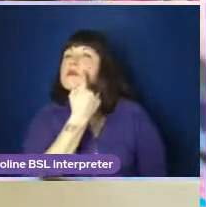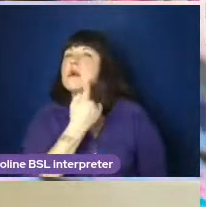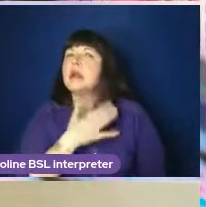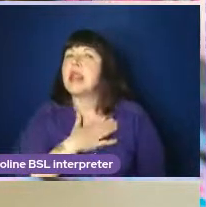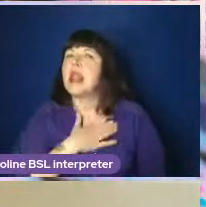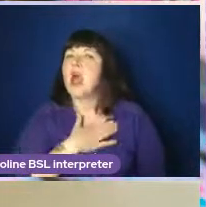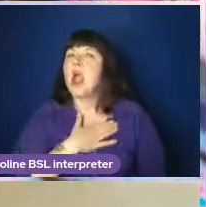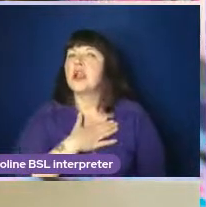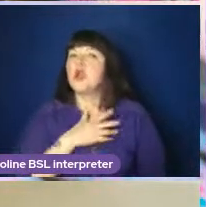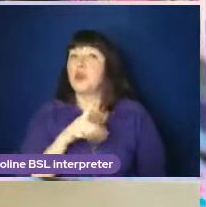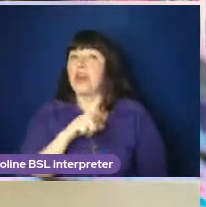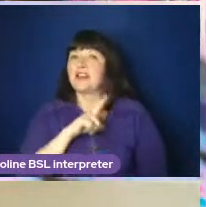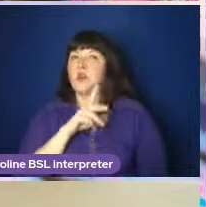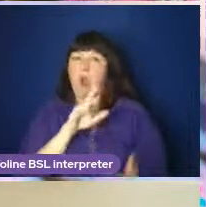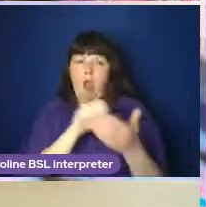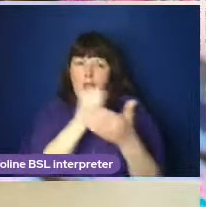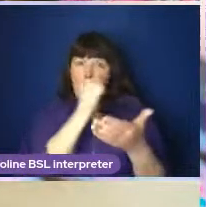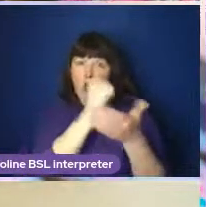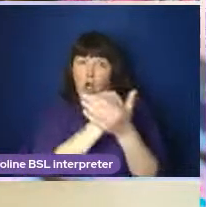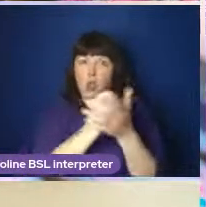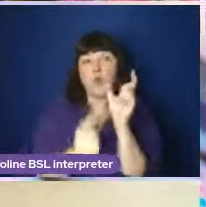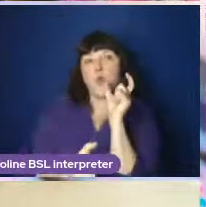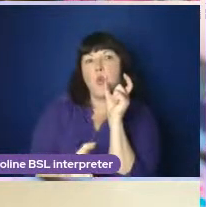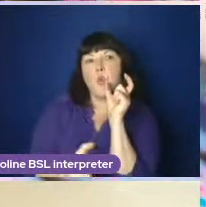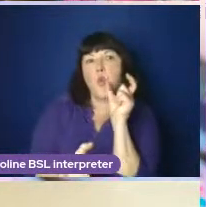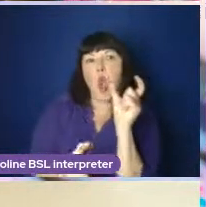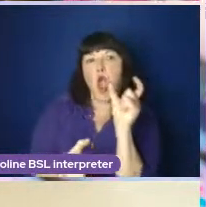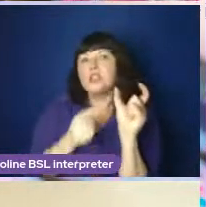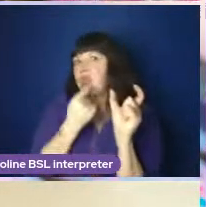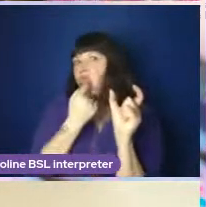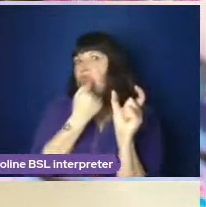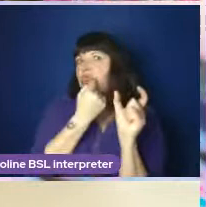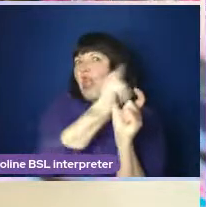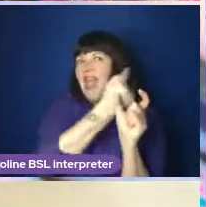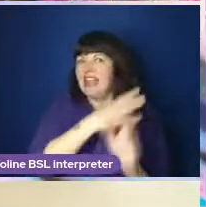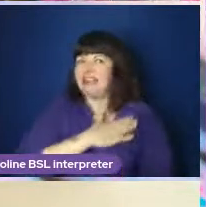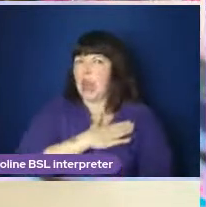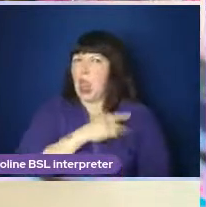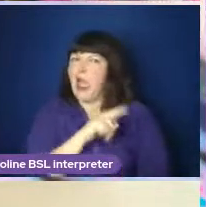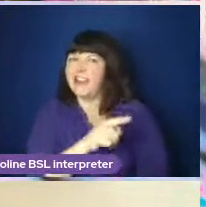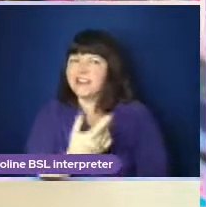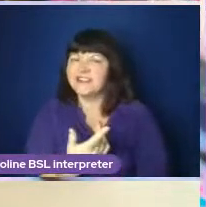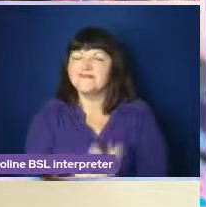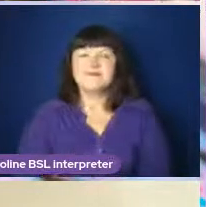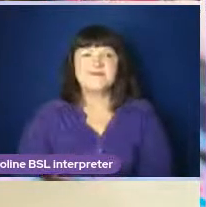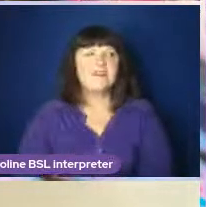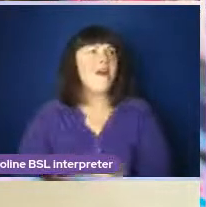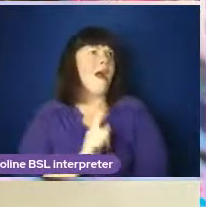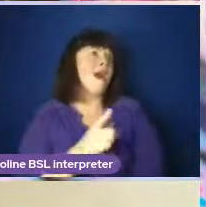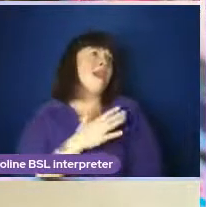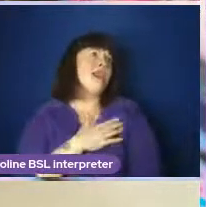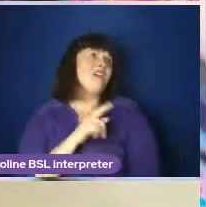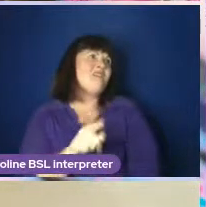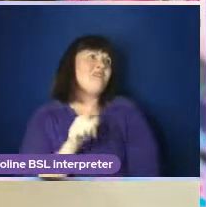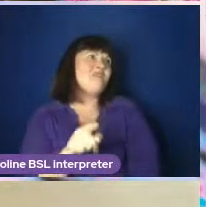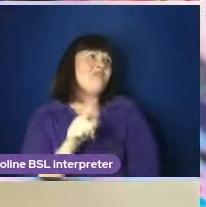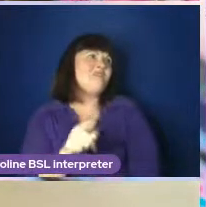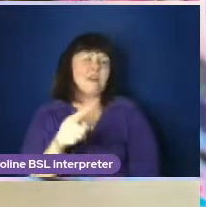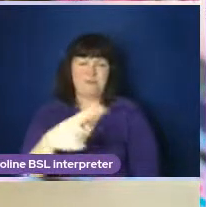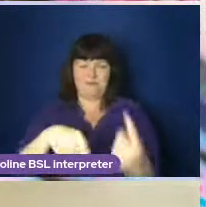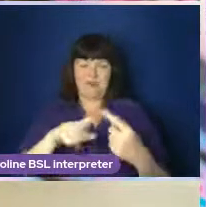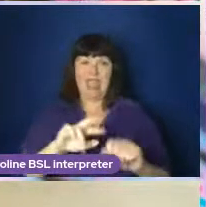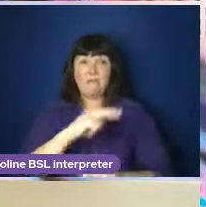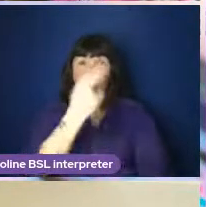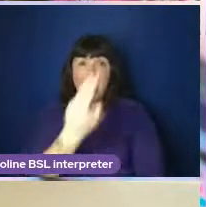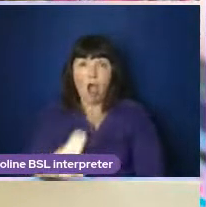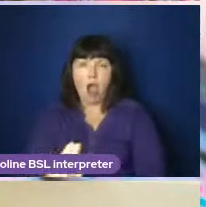mouth. So I love that. We have a bit of a thing in our group. We have a thing in our group that if something goes wrong,